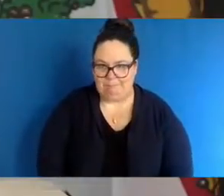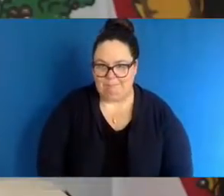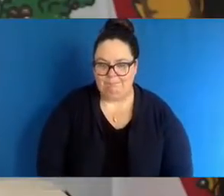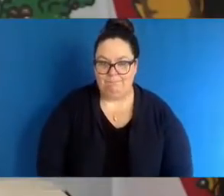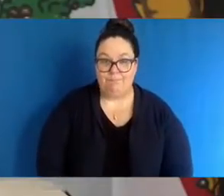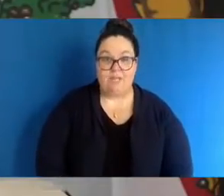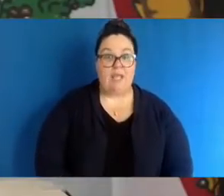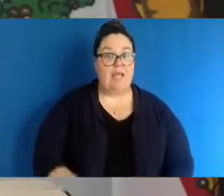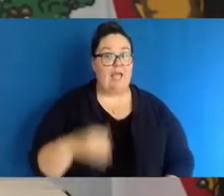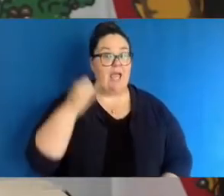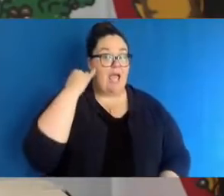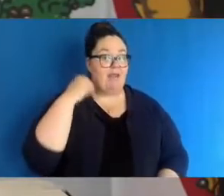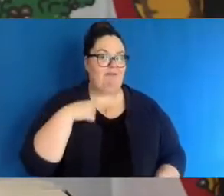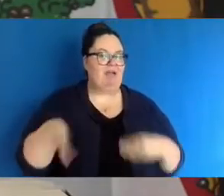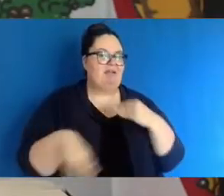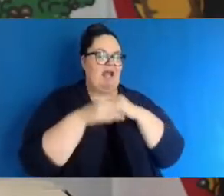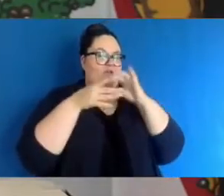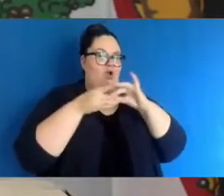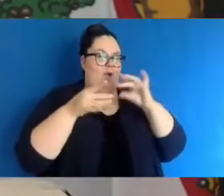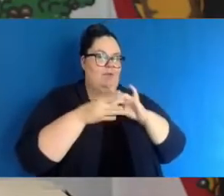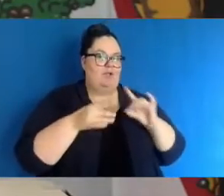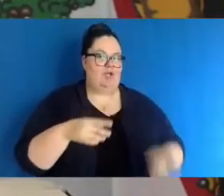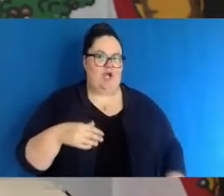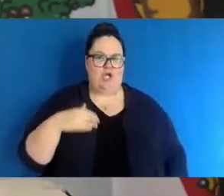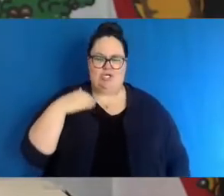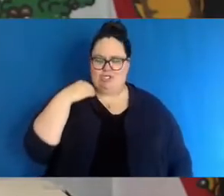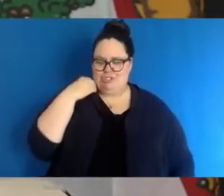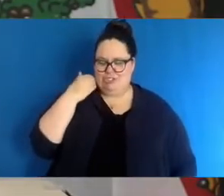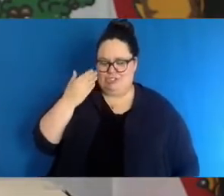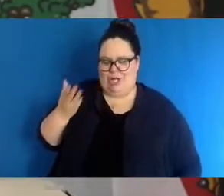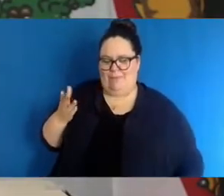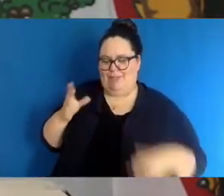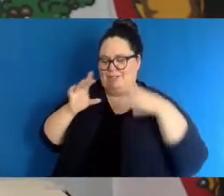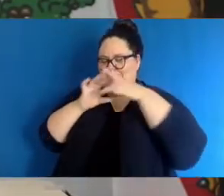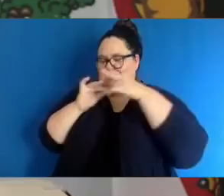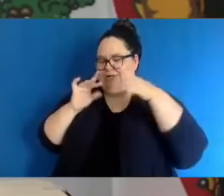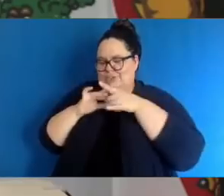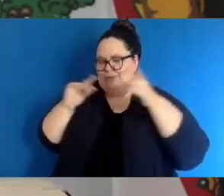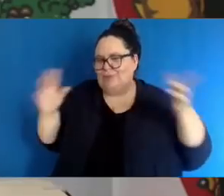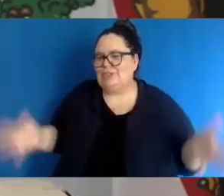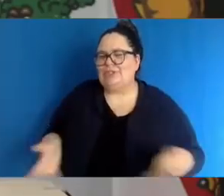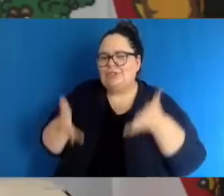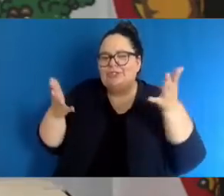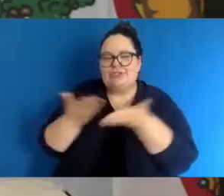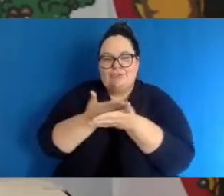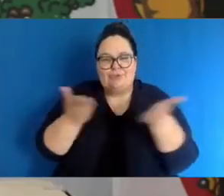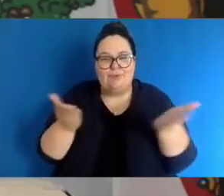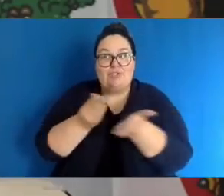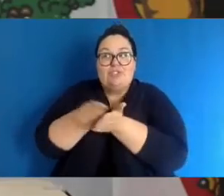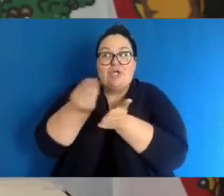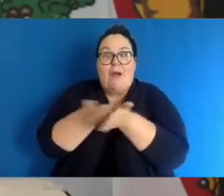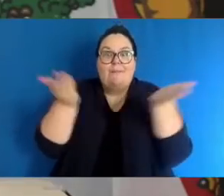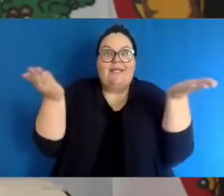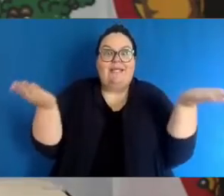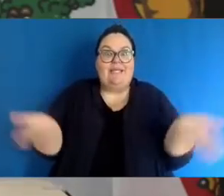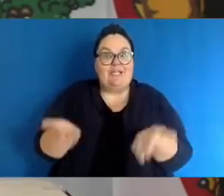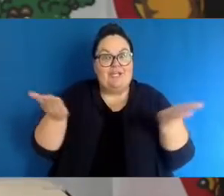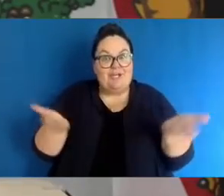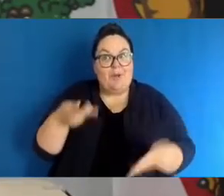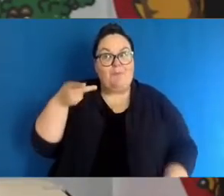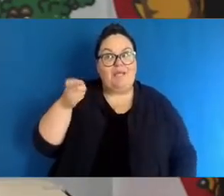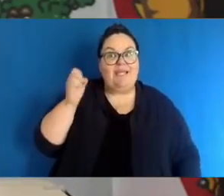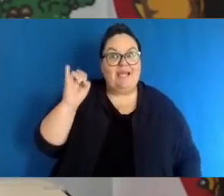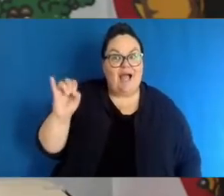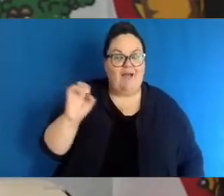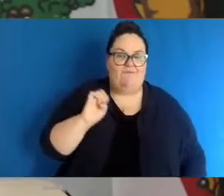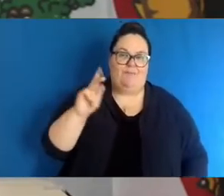remiss if I didn't take the opportunity for the shameless plug to encourage all Islanders to shop on PEI for